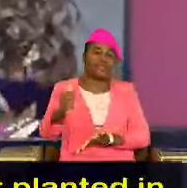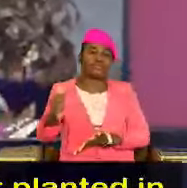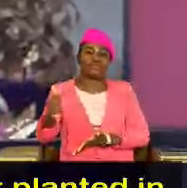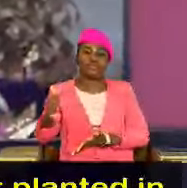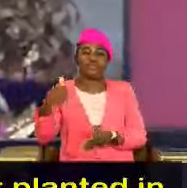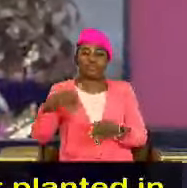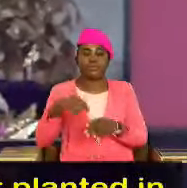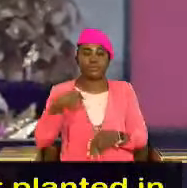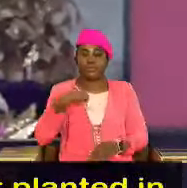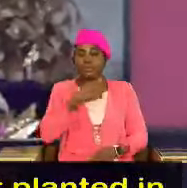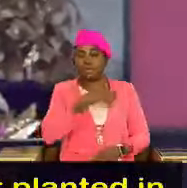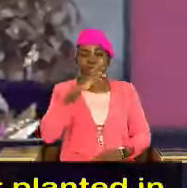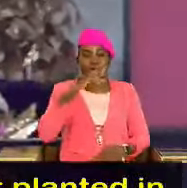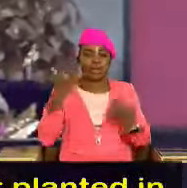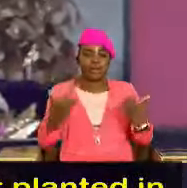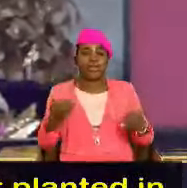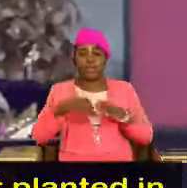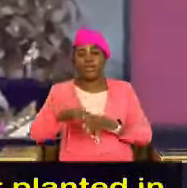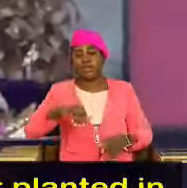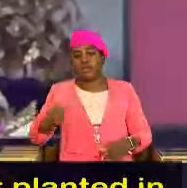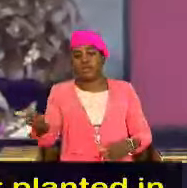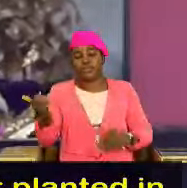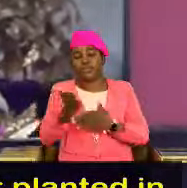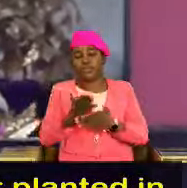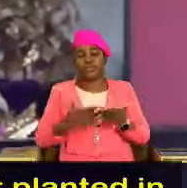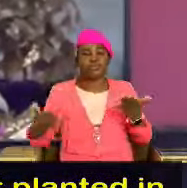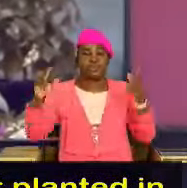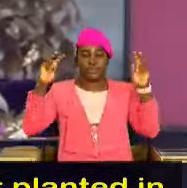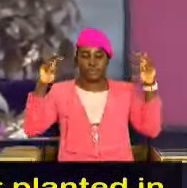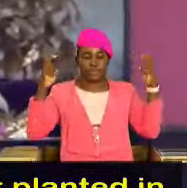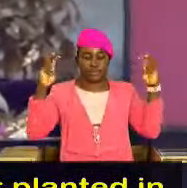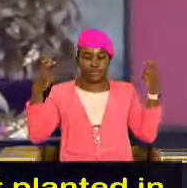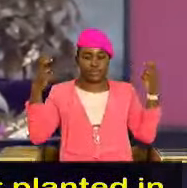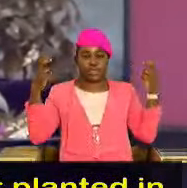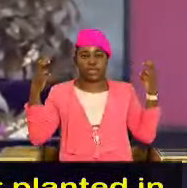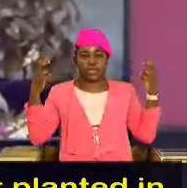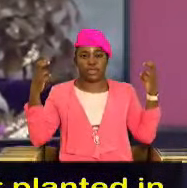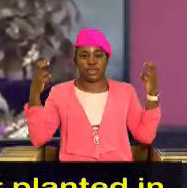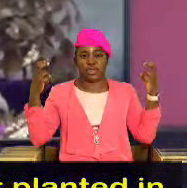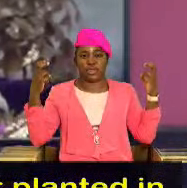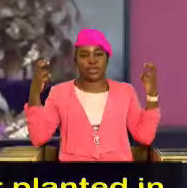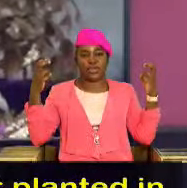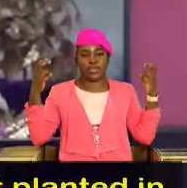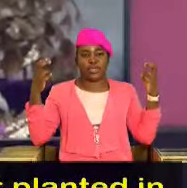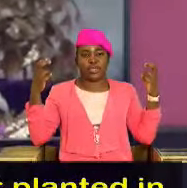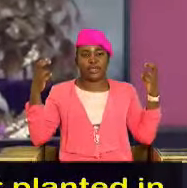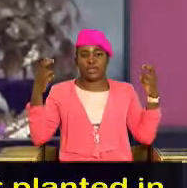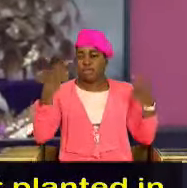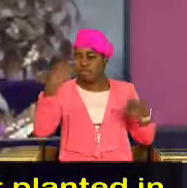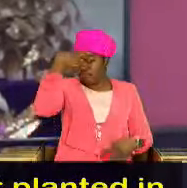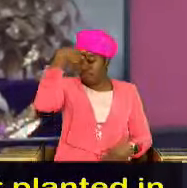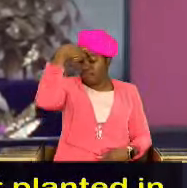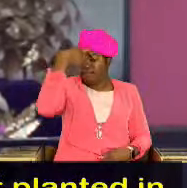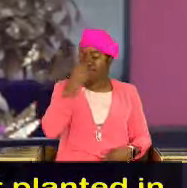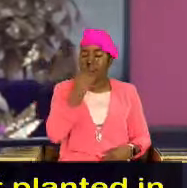another section titled blinding evil